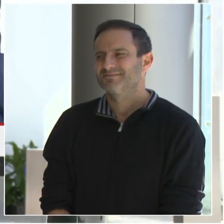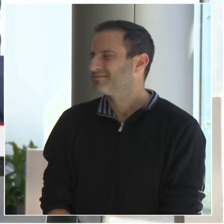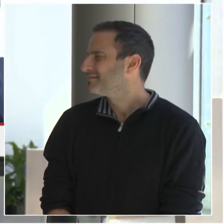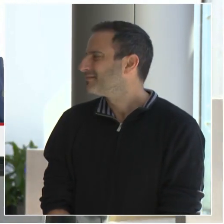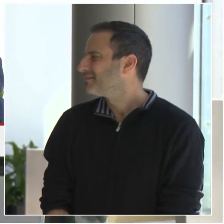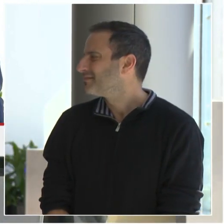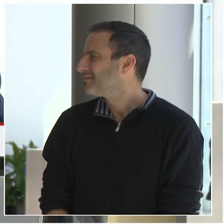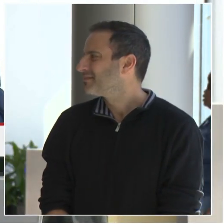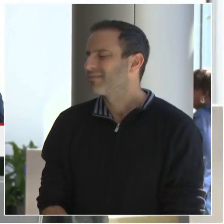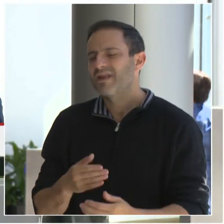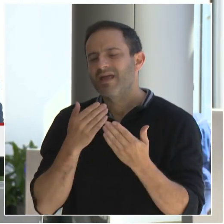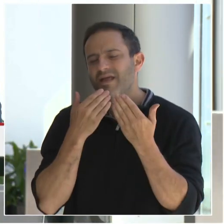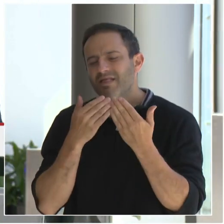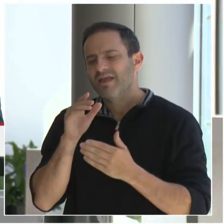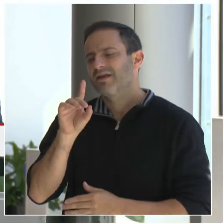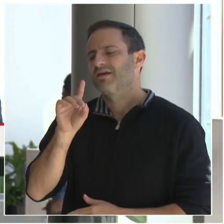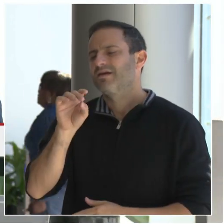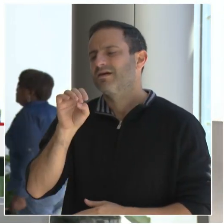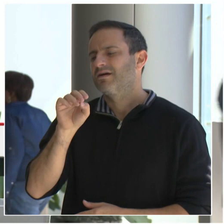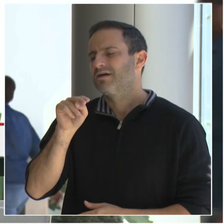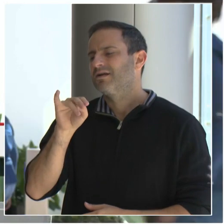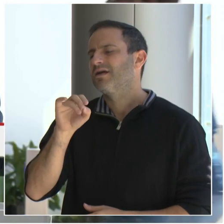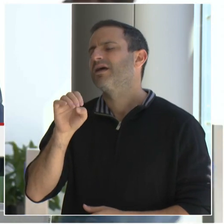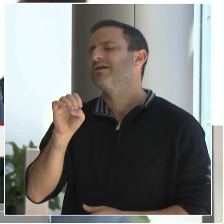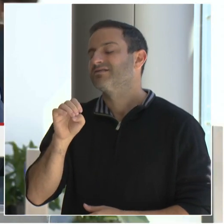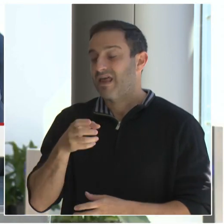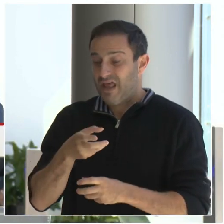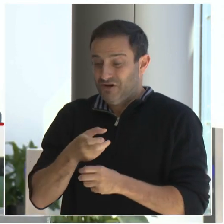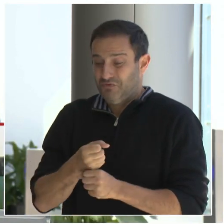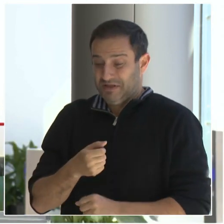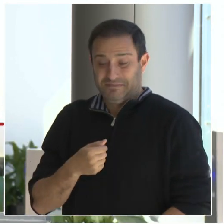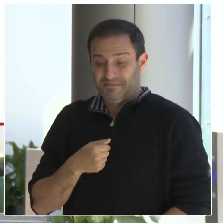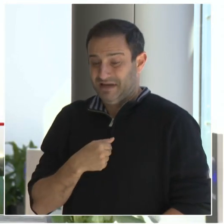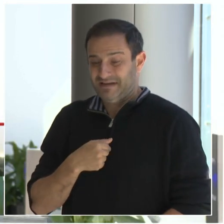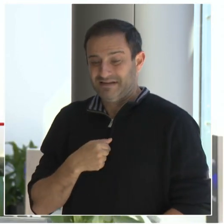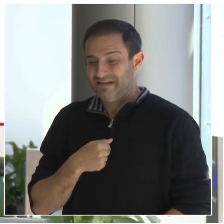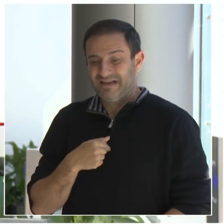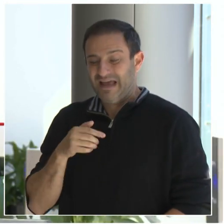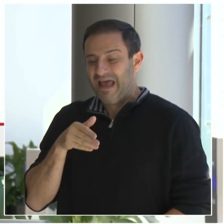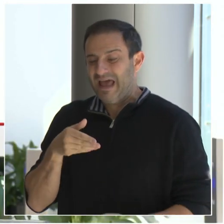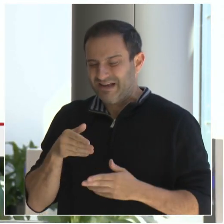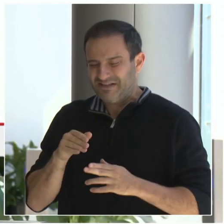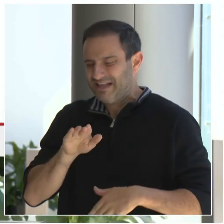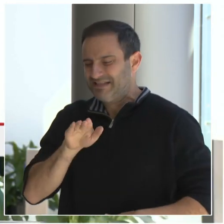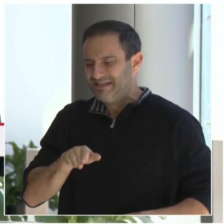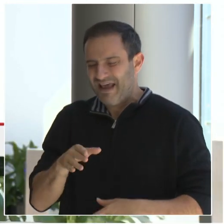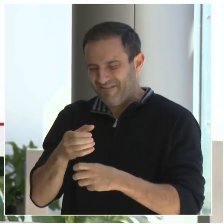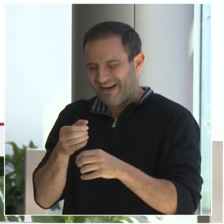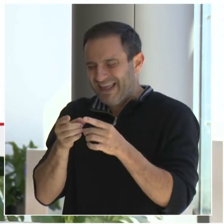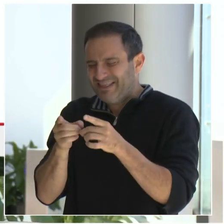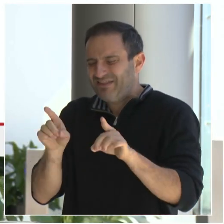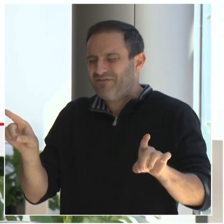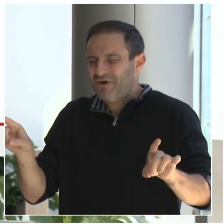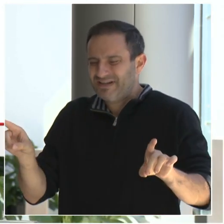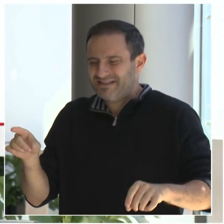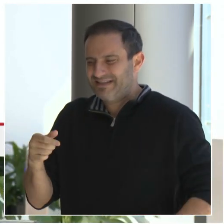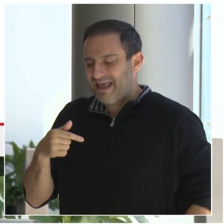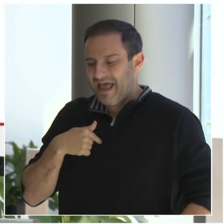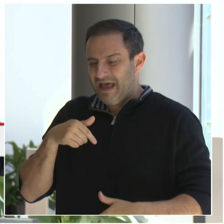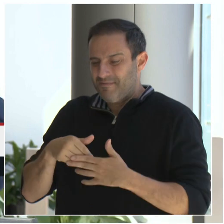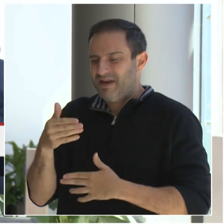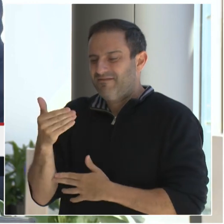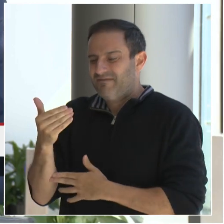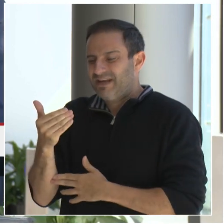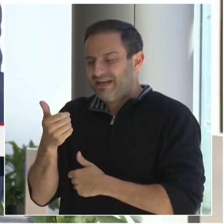Thank you again, Denise, for being here and your great comments. And trust me, let's not ever get divorced. I've been 15-year married at